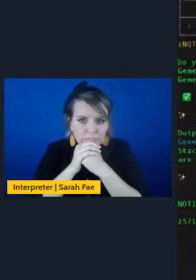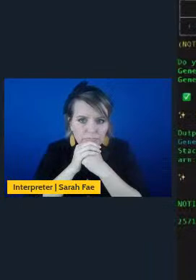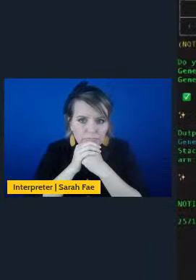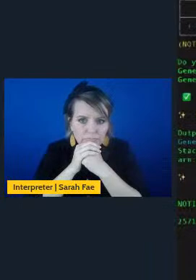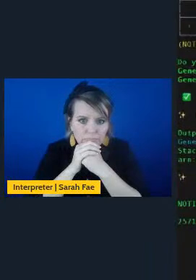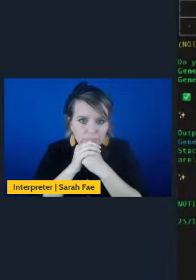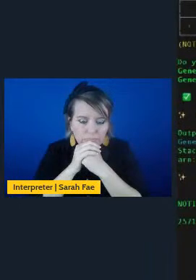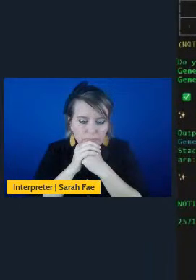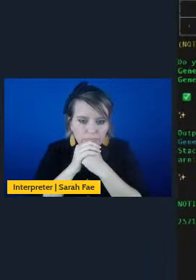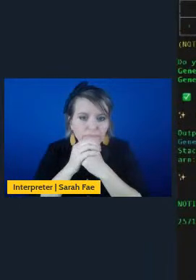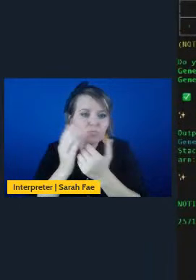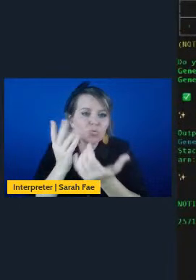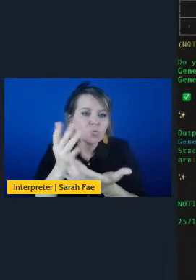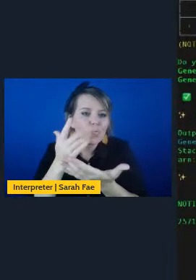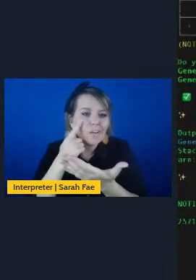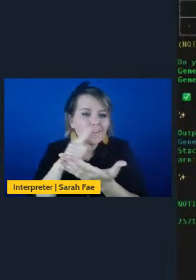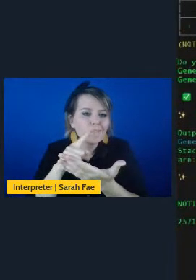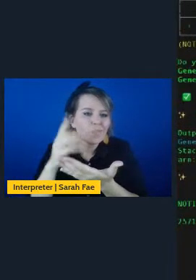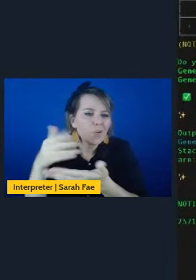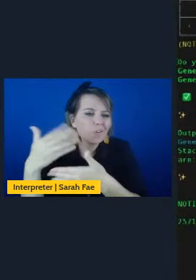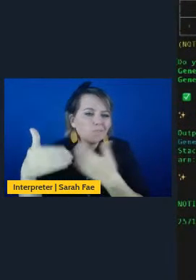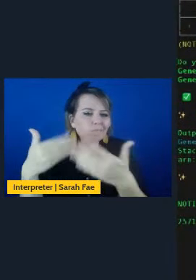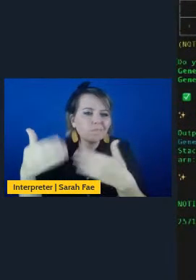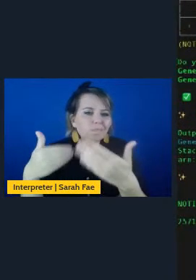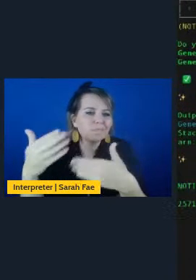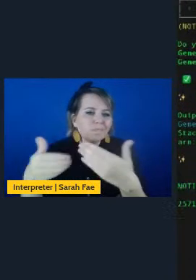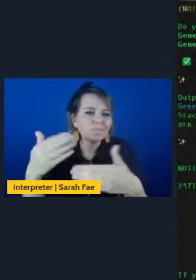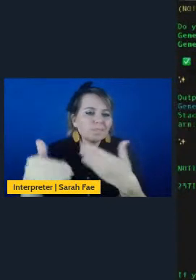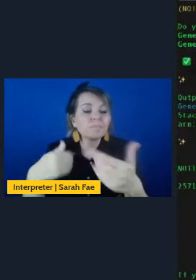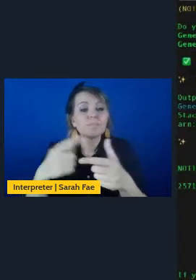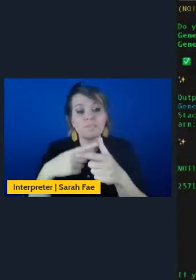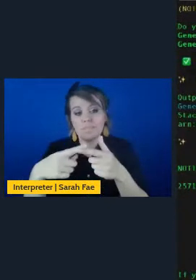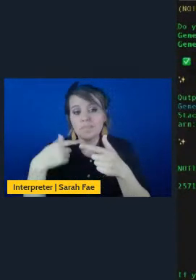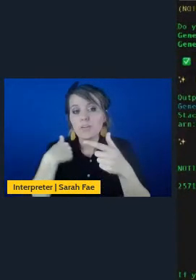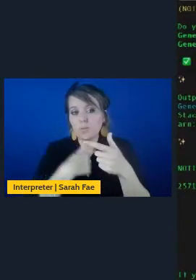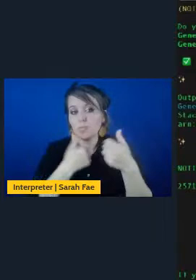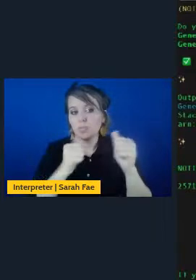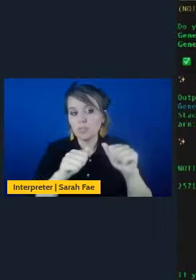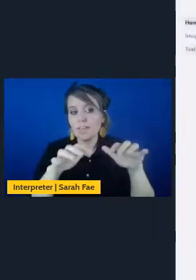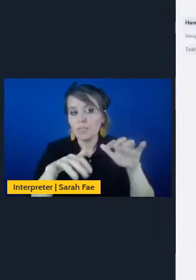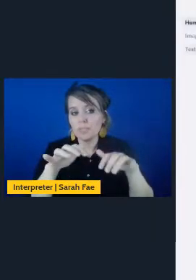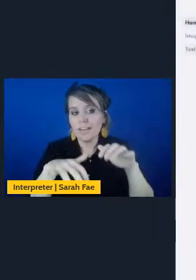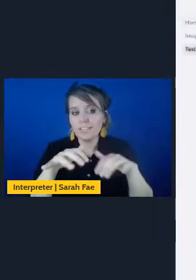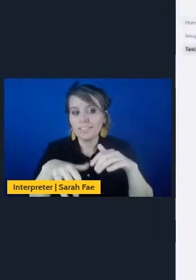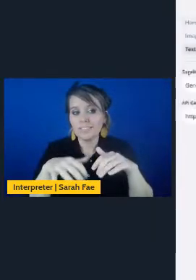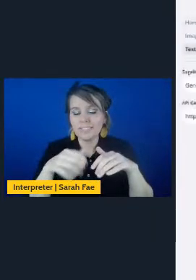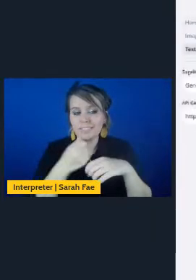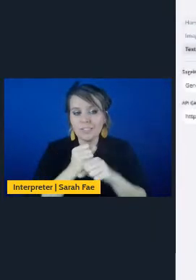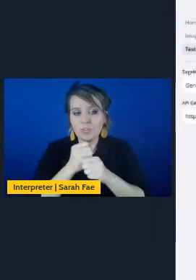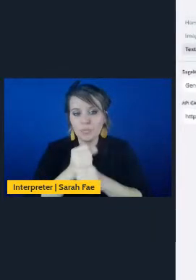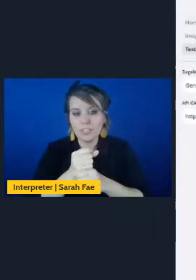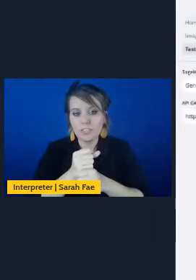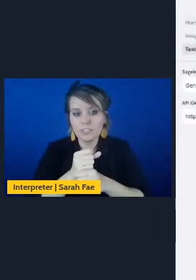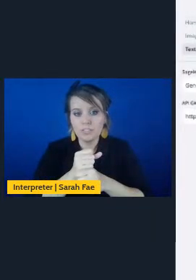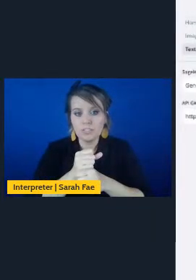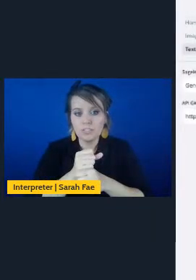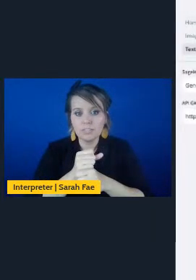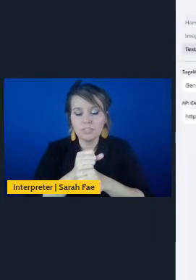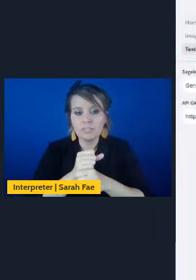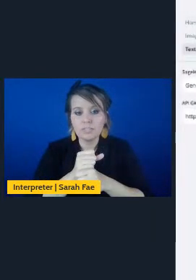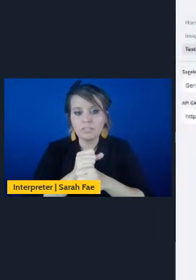And let's wait for it to complete the deployment, and then we can try the text generation. Let's go ahead and test text